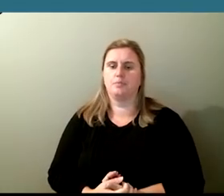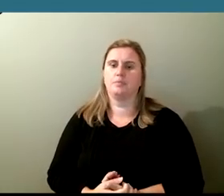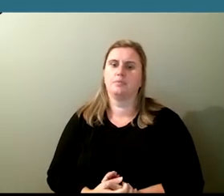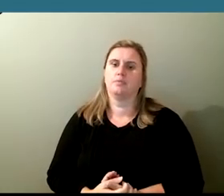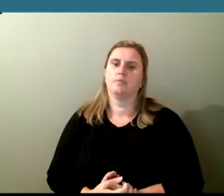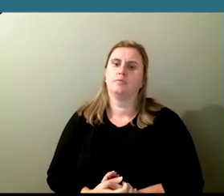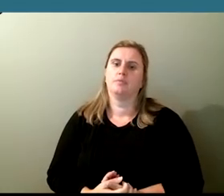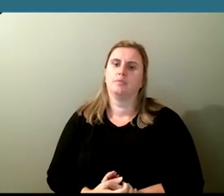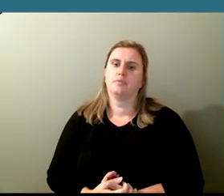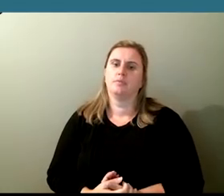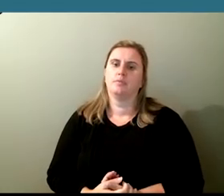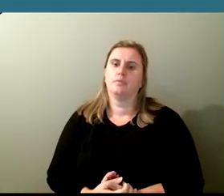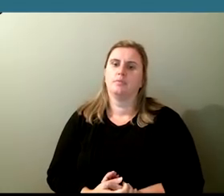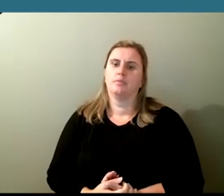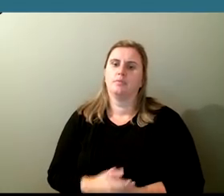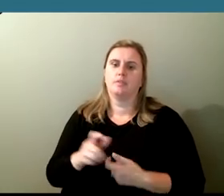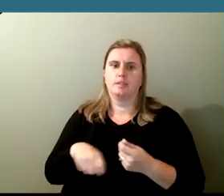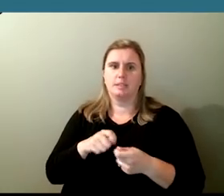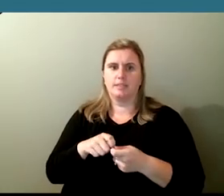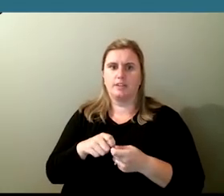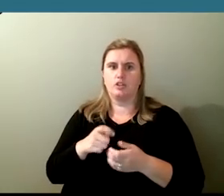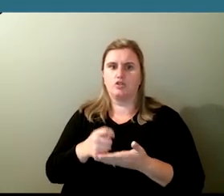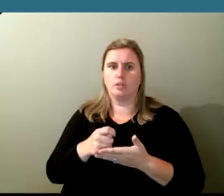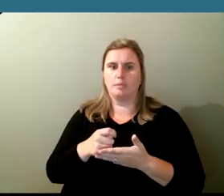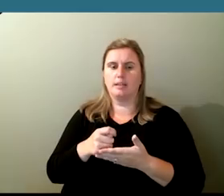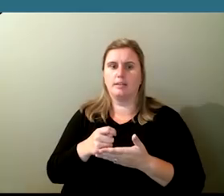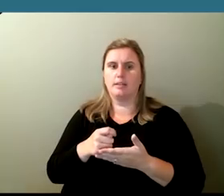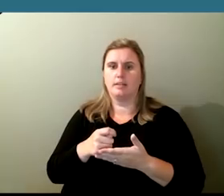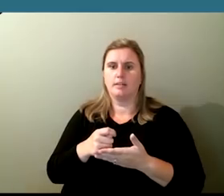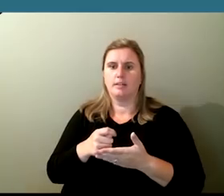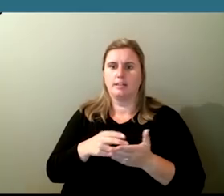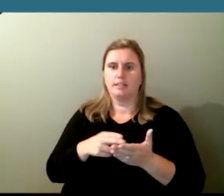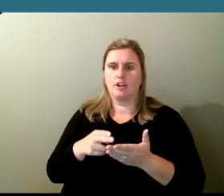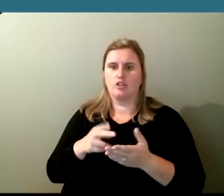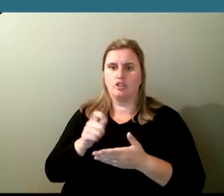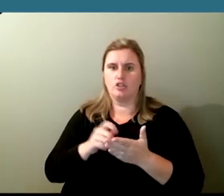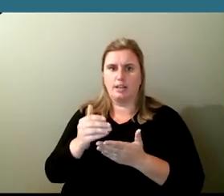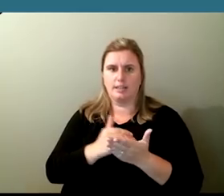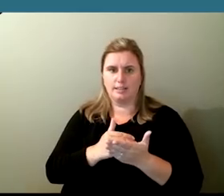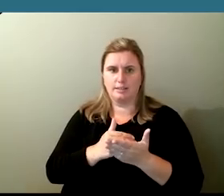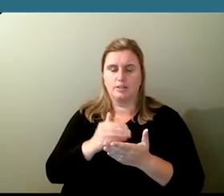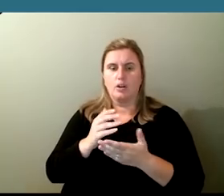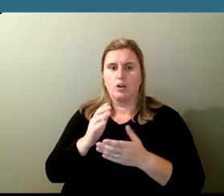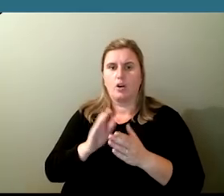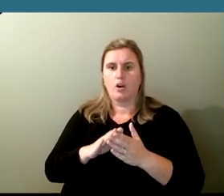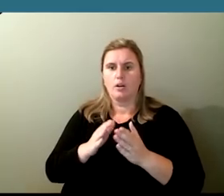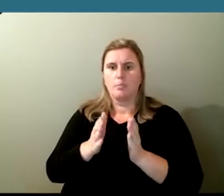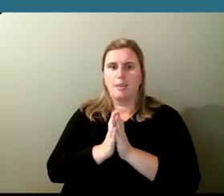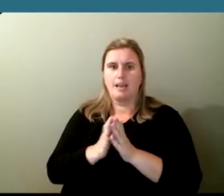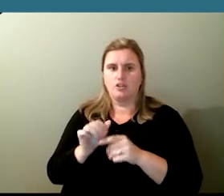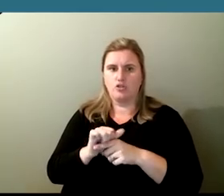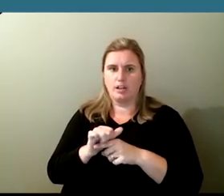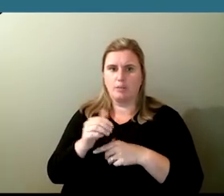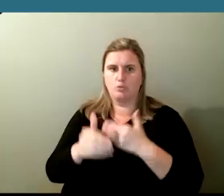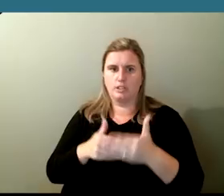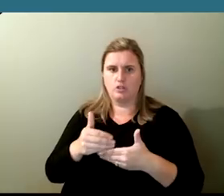This one is a specific treatment fidelity or treatment integrity checklist on man training procedures,